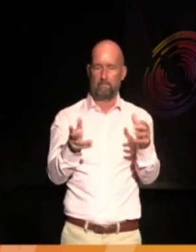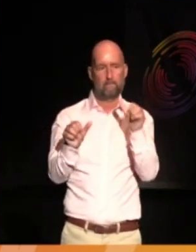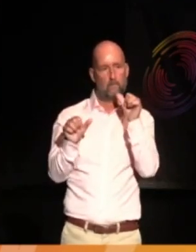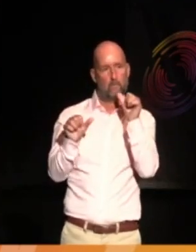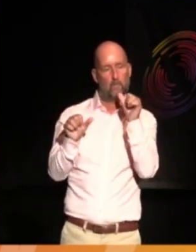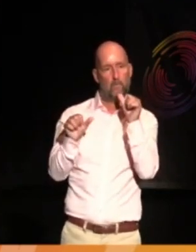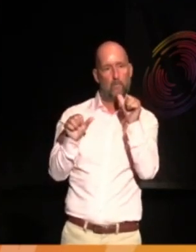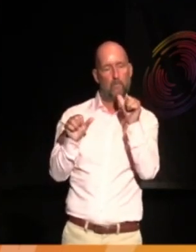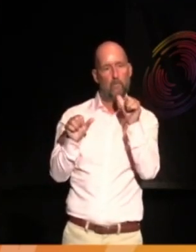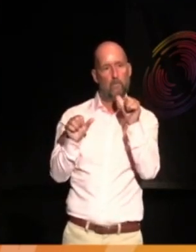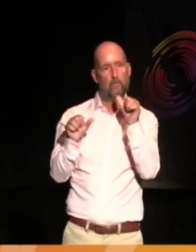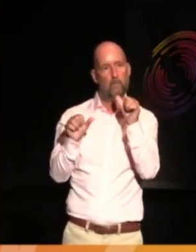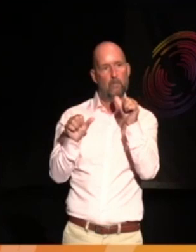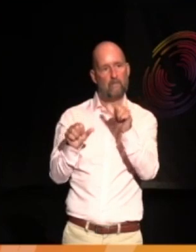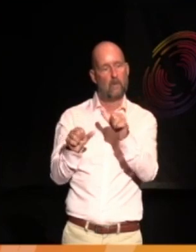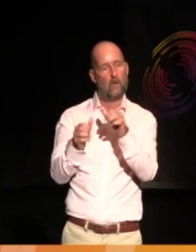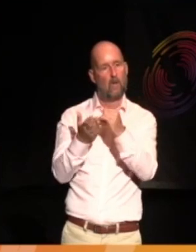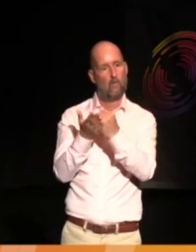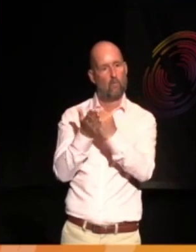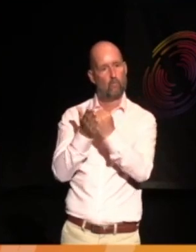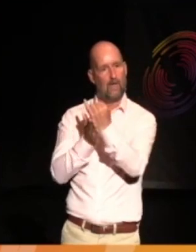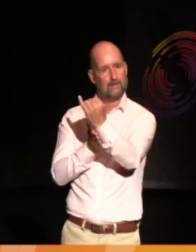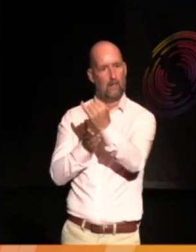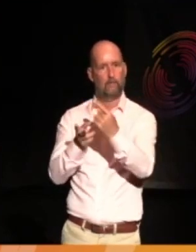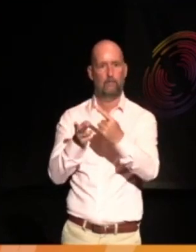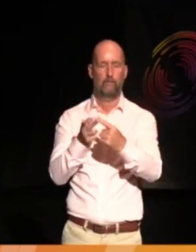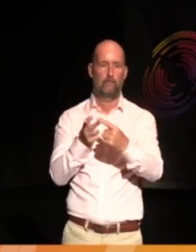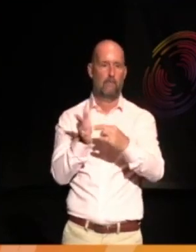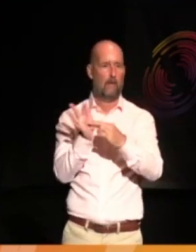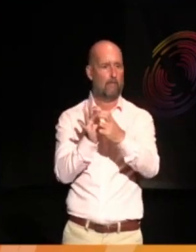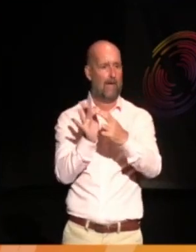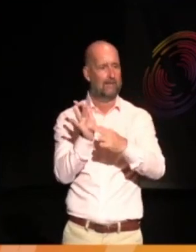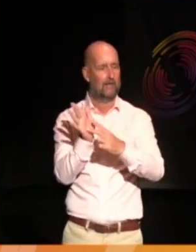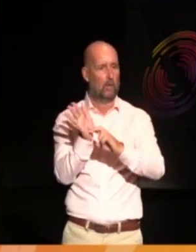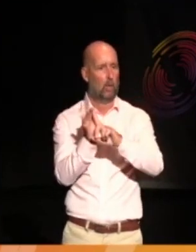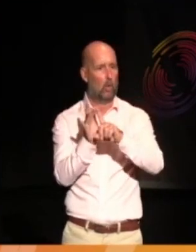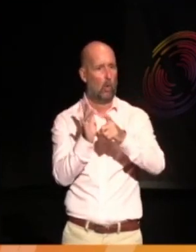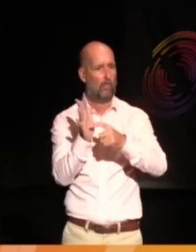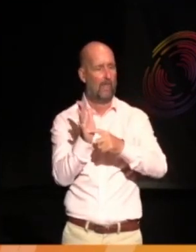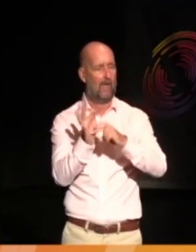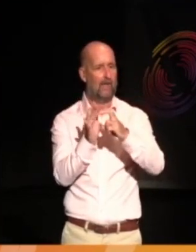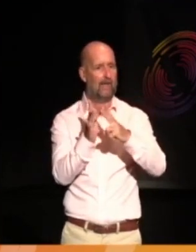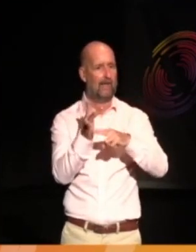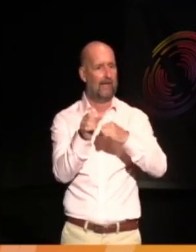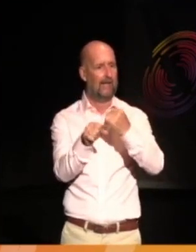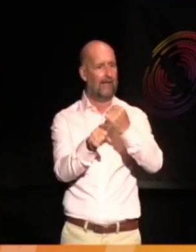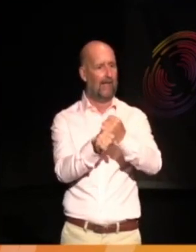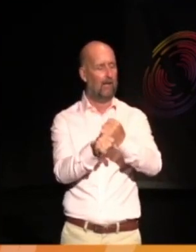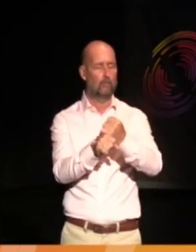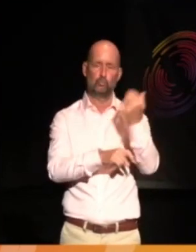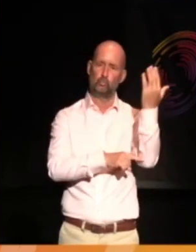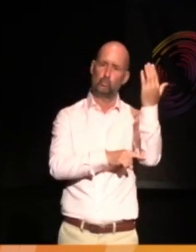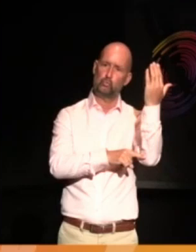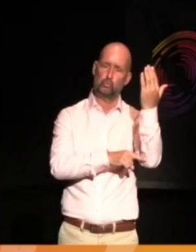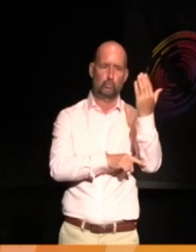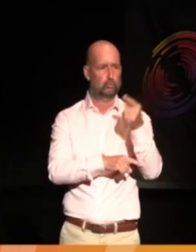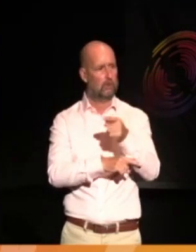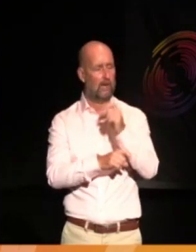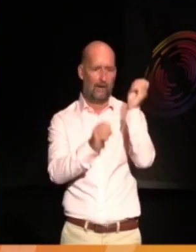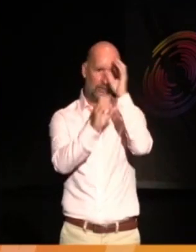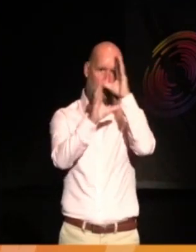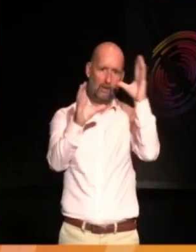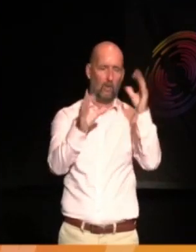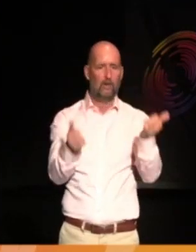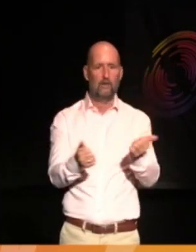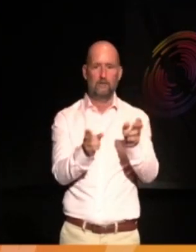they're happy to have radicalism, they're happy to have had Martin Luther King speak on behalf of everybody because he's dead and it's